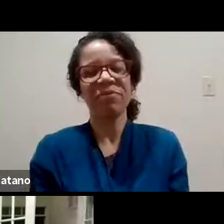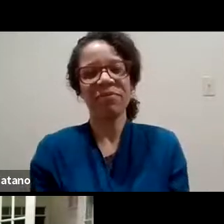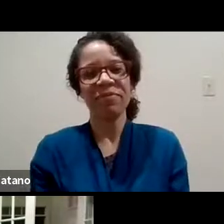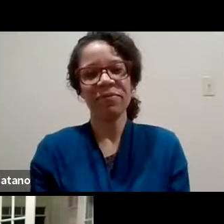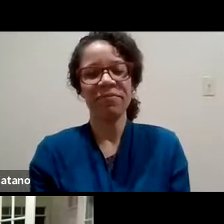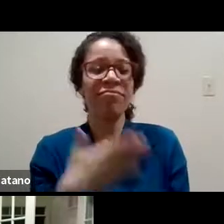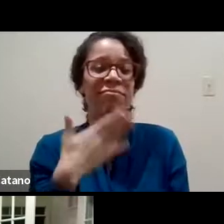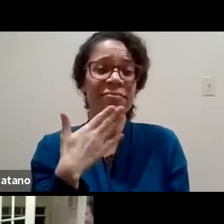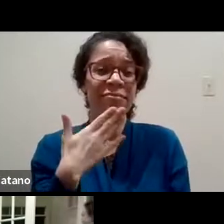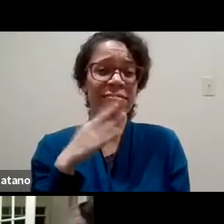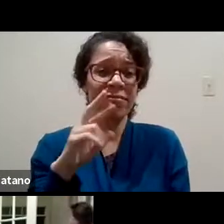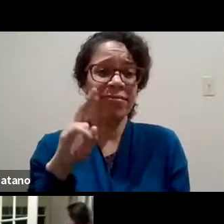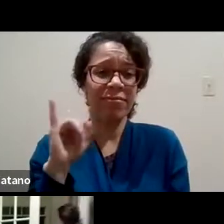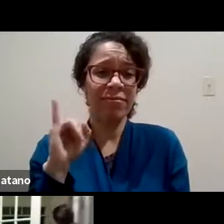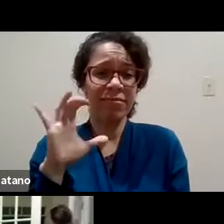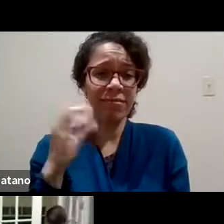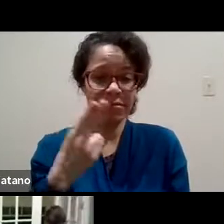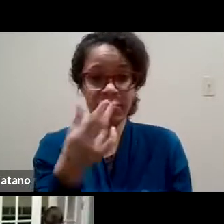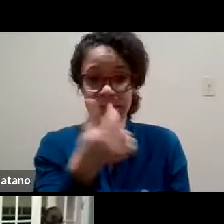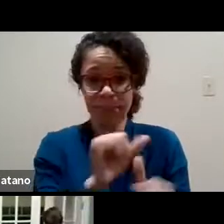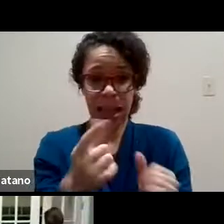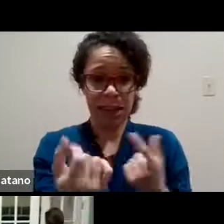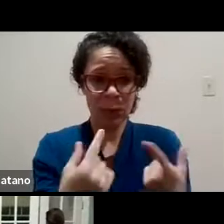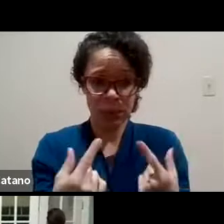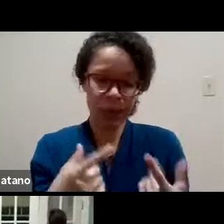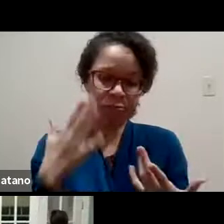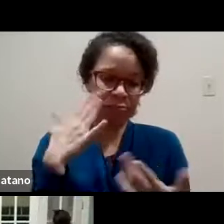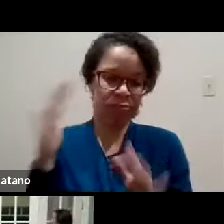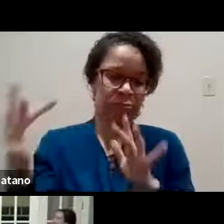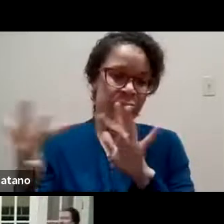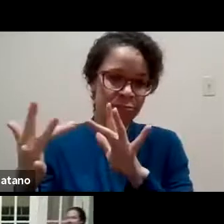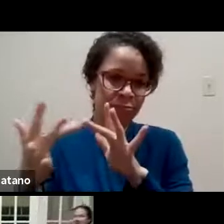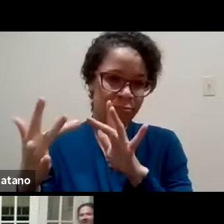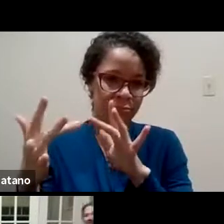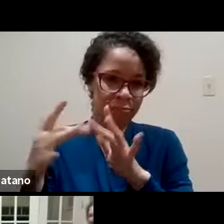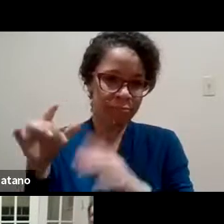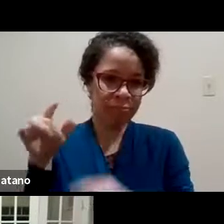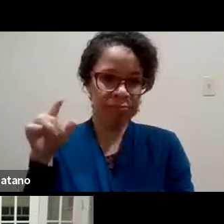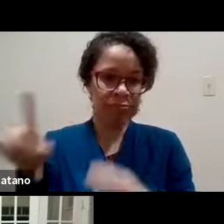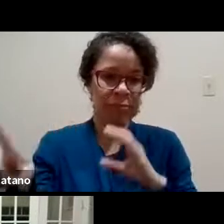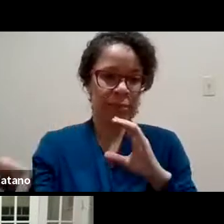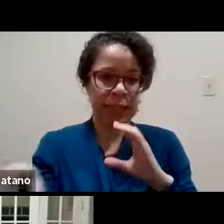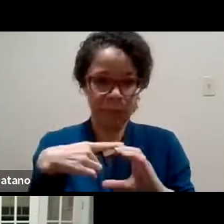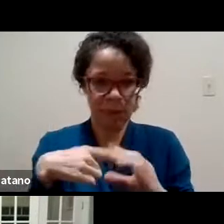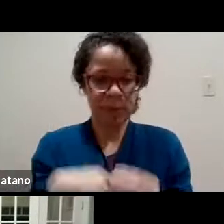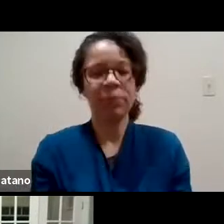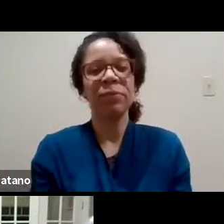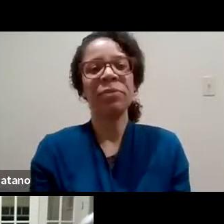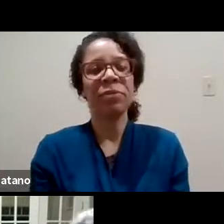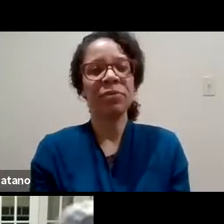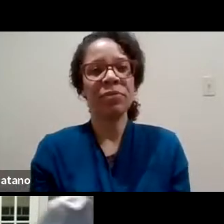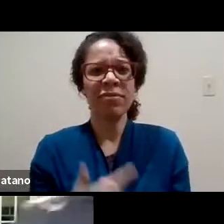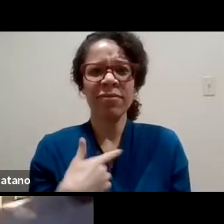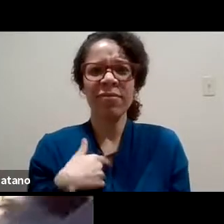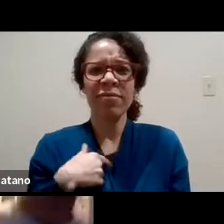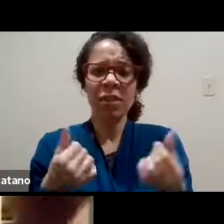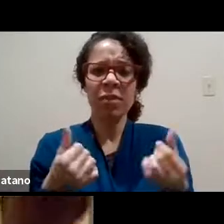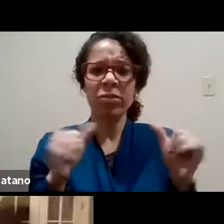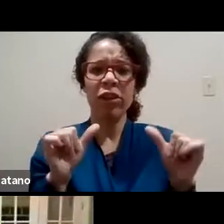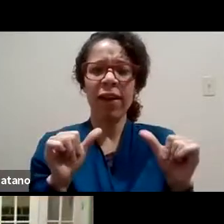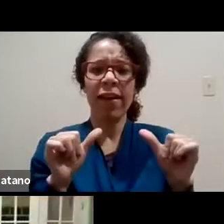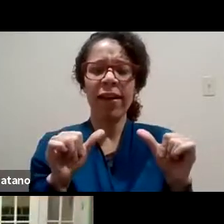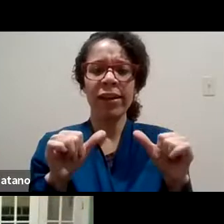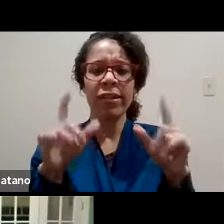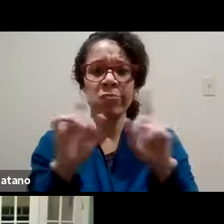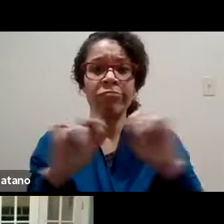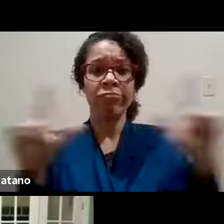Thank you very much, Richard. If anyone has any questions, you can always feel free to shoot us emails on this. I'm trying to screen share the agenda